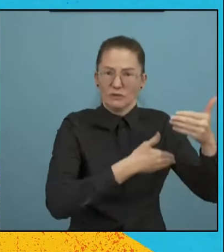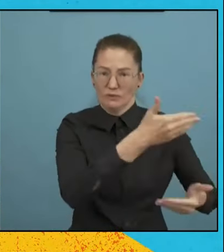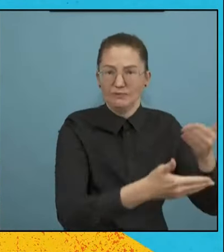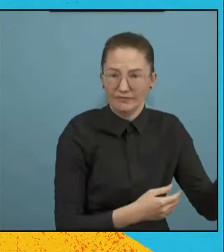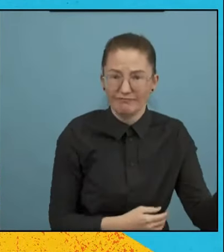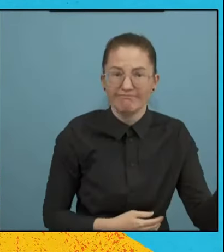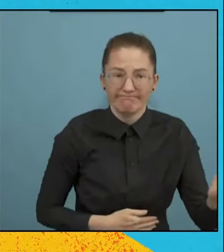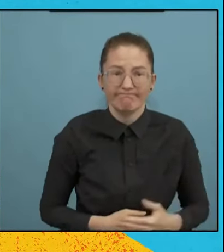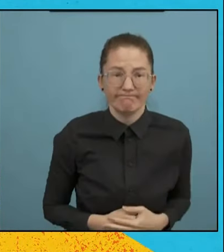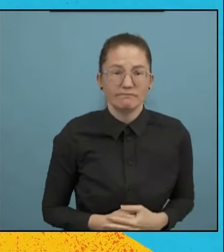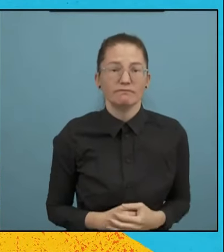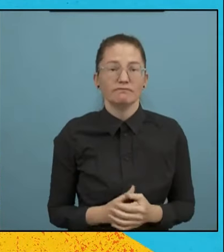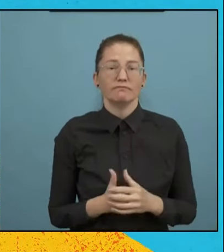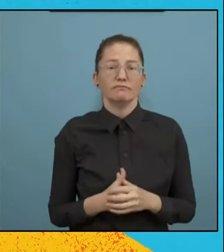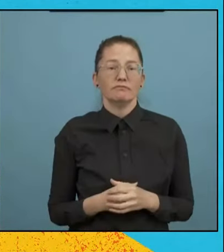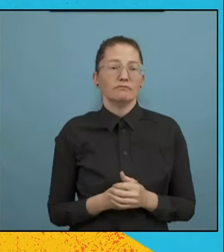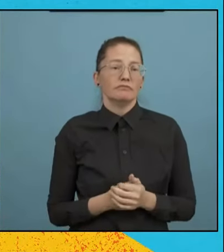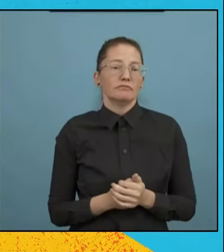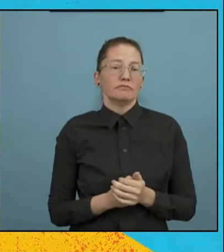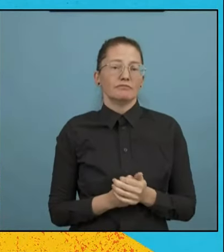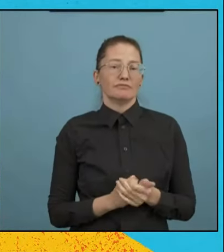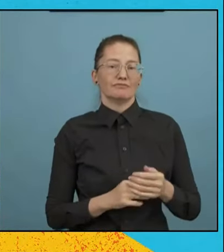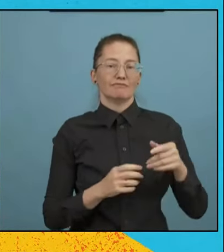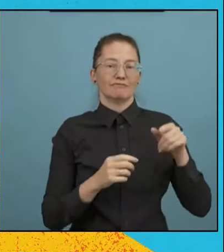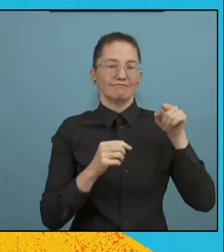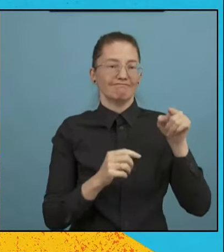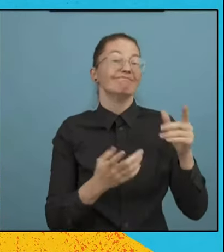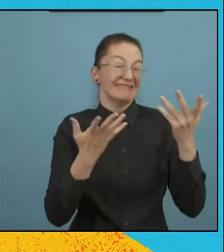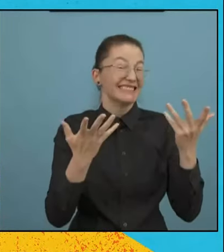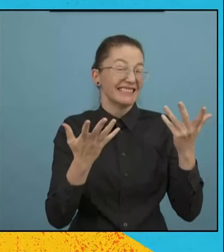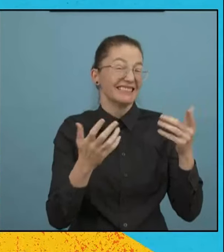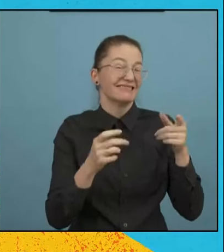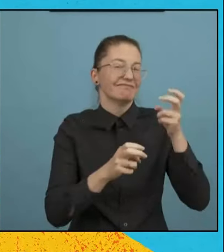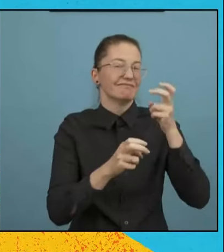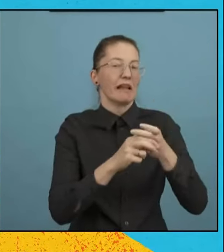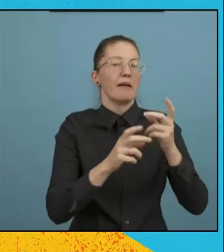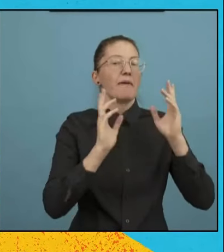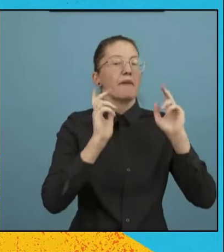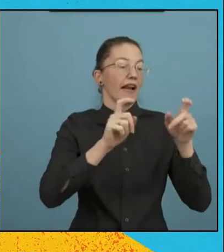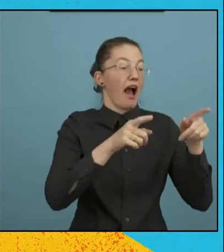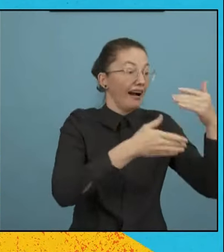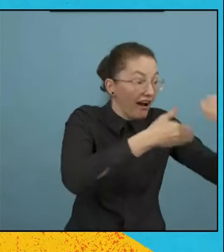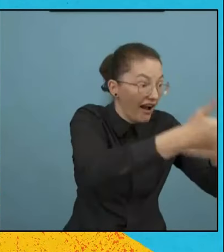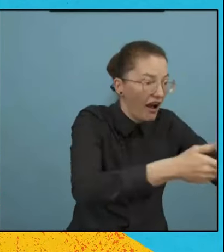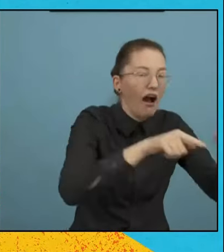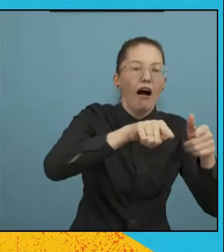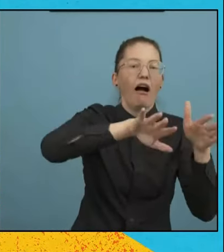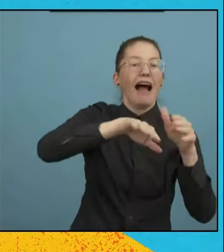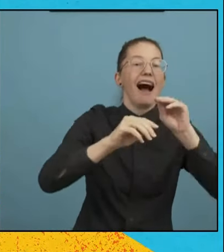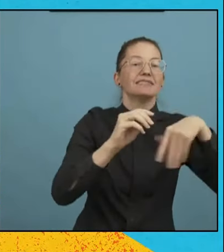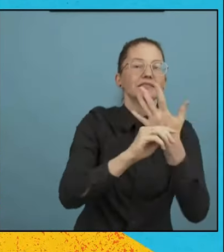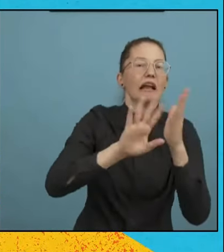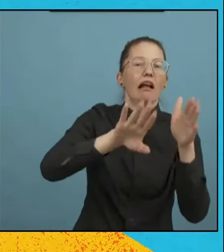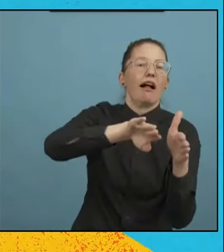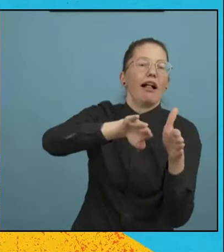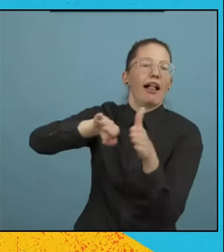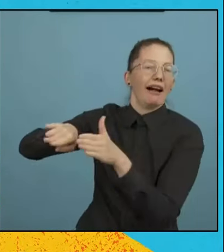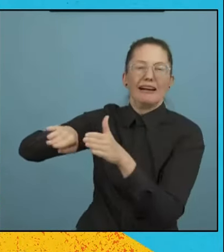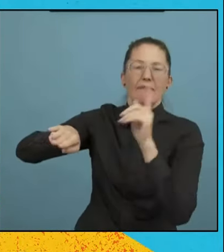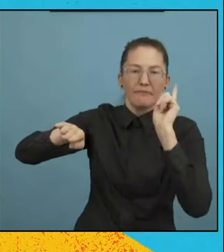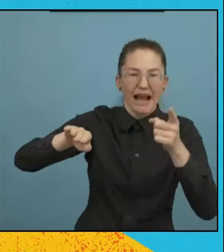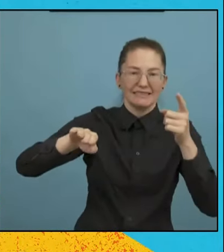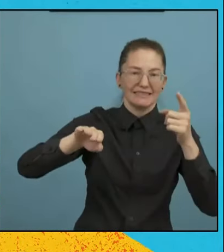another. And above all, it is also to recognize in every one of your communities, in every one of your countries, I challenge you to actually